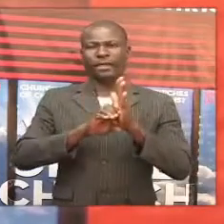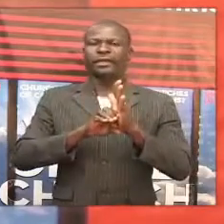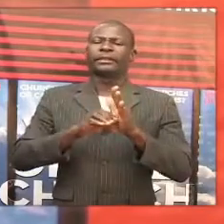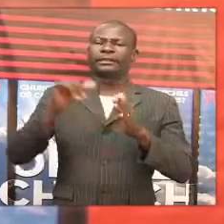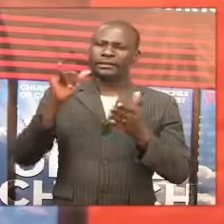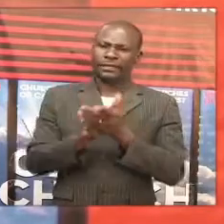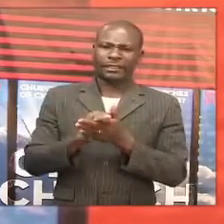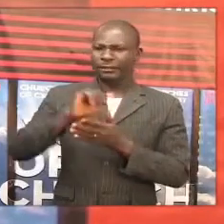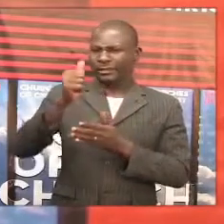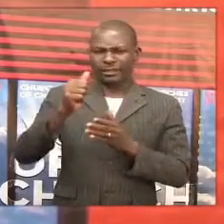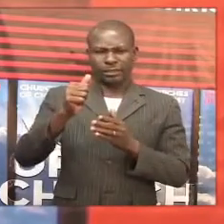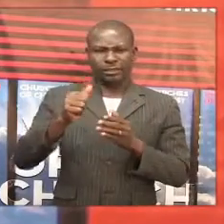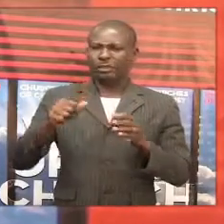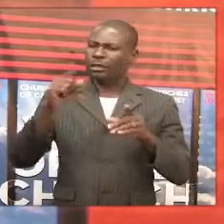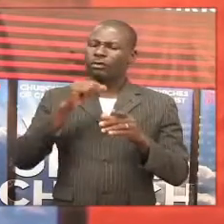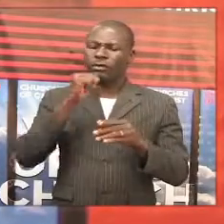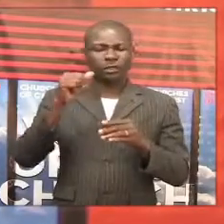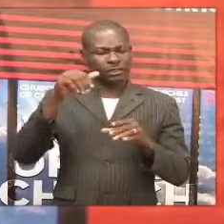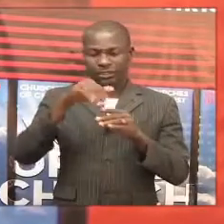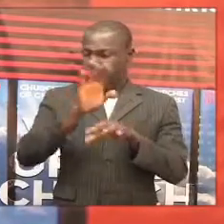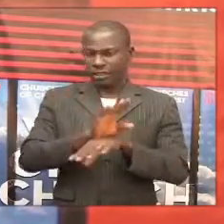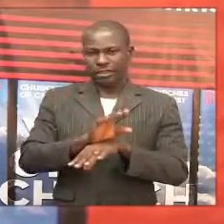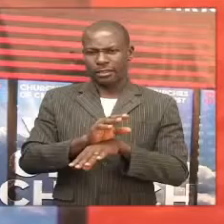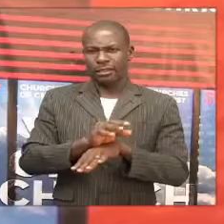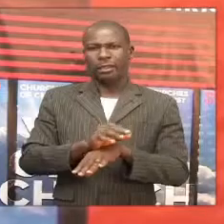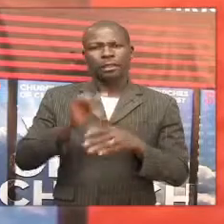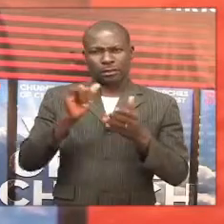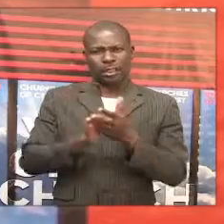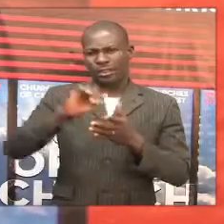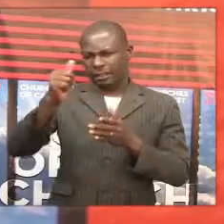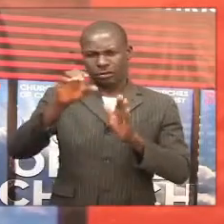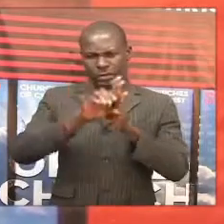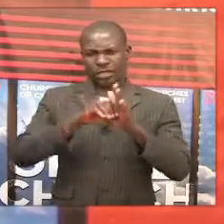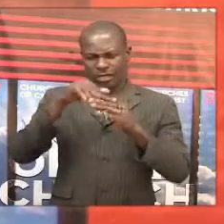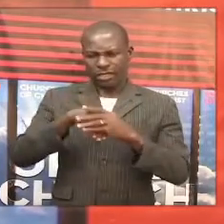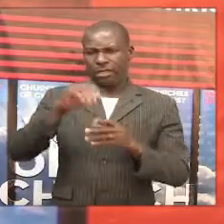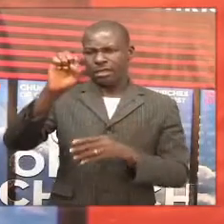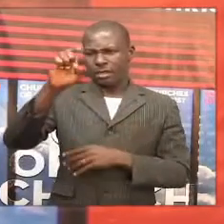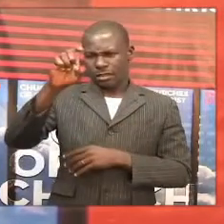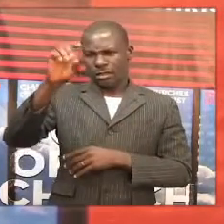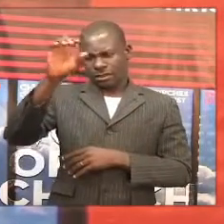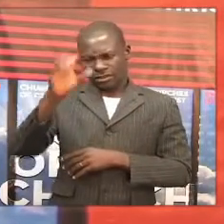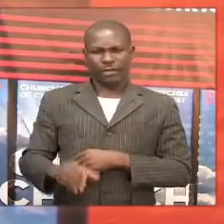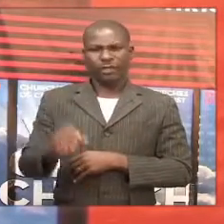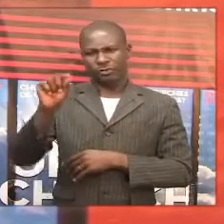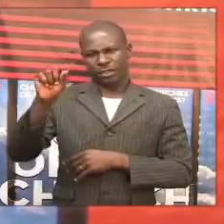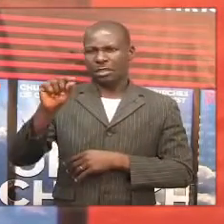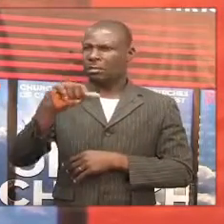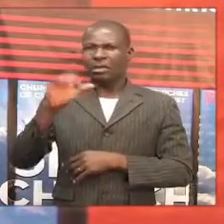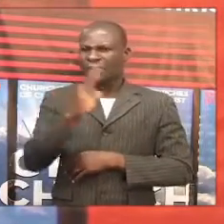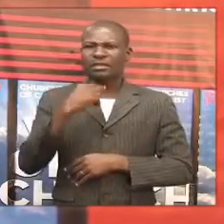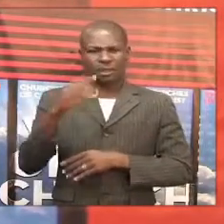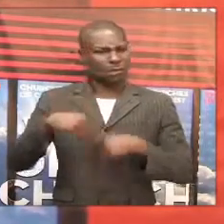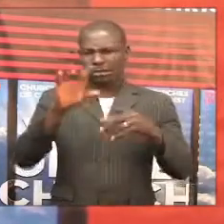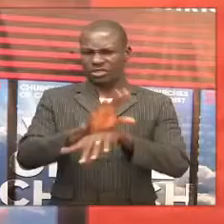ane womono, ni emfa nkwa sorry. Ten Commandments no, ewo Exodus chapter 20. Na no no ne amfa nkwa sori o. Wo